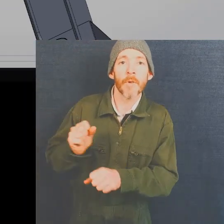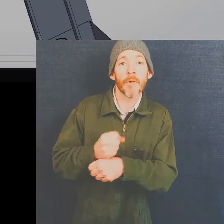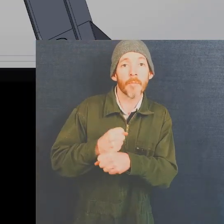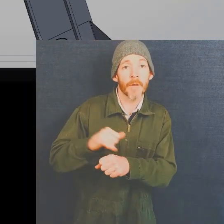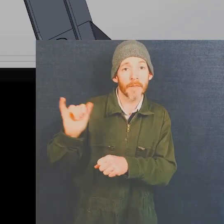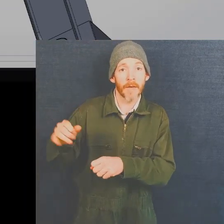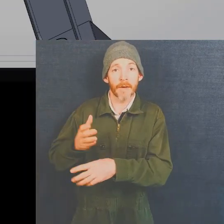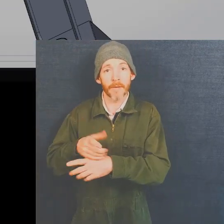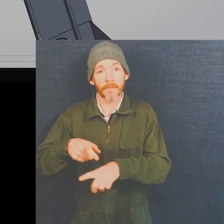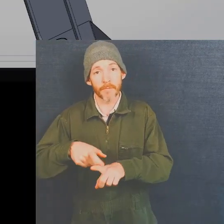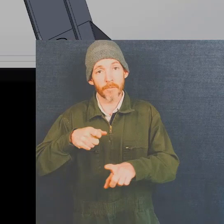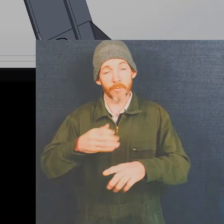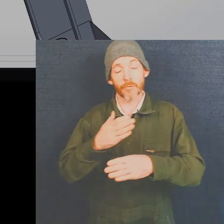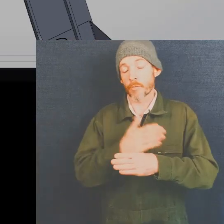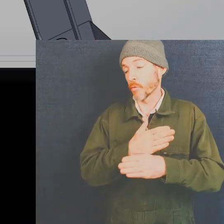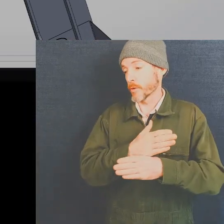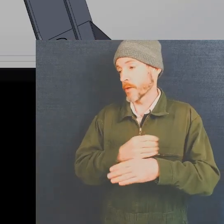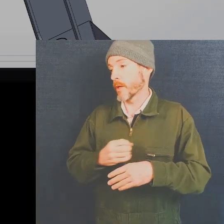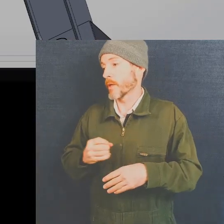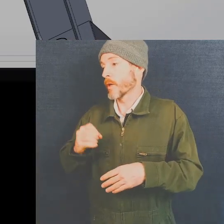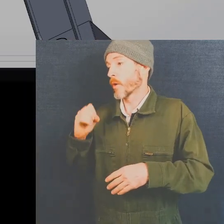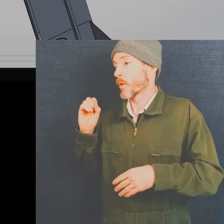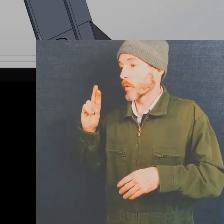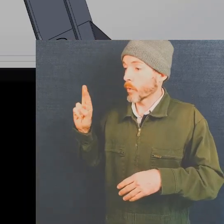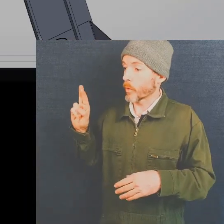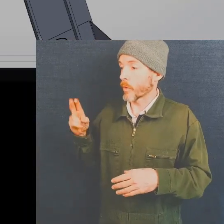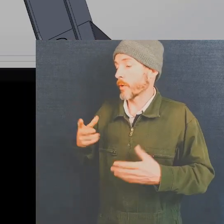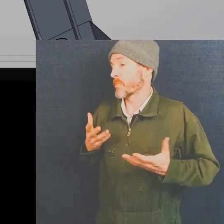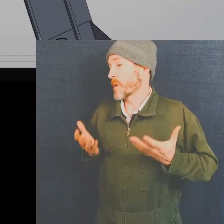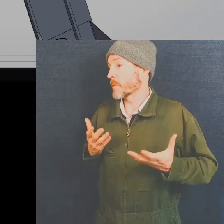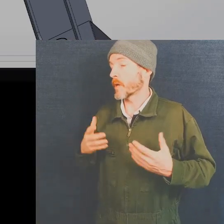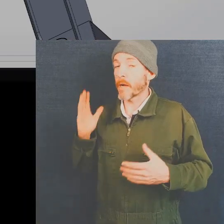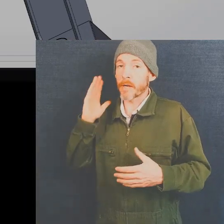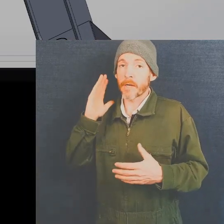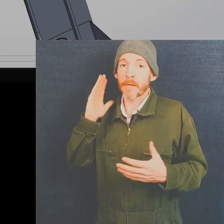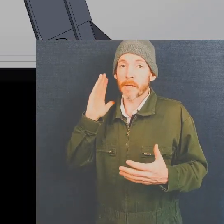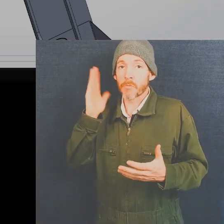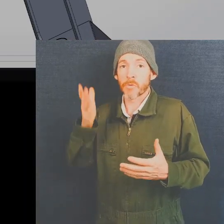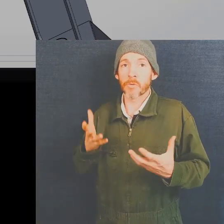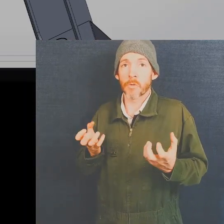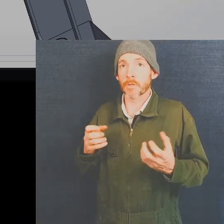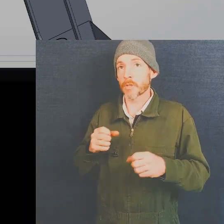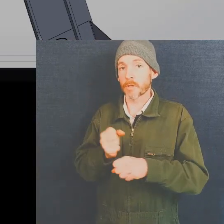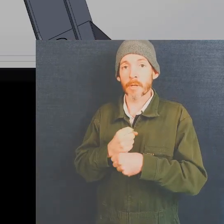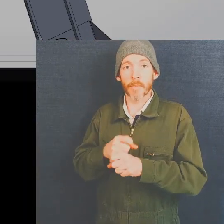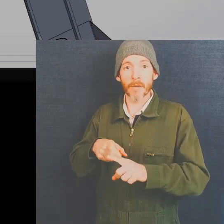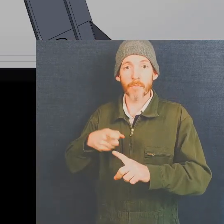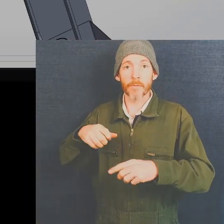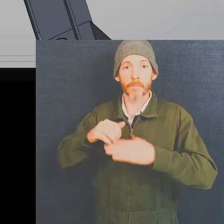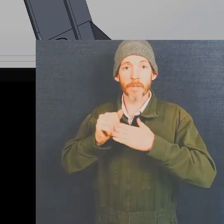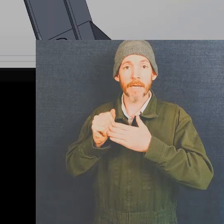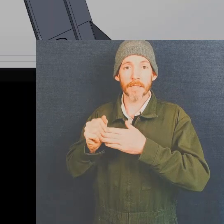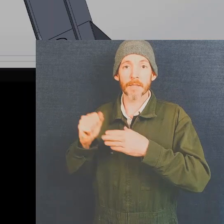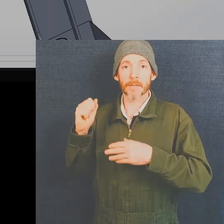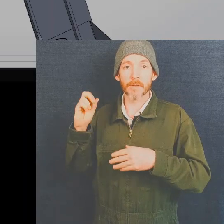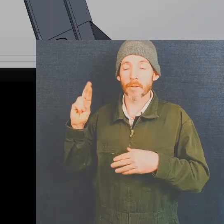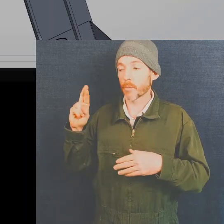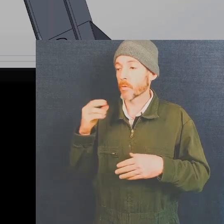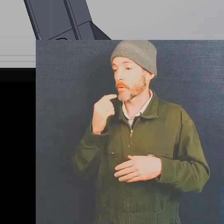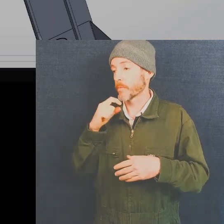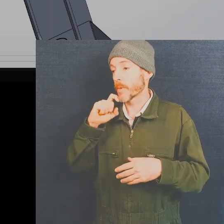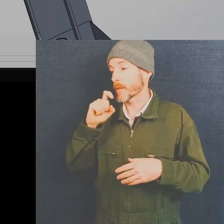Um, make that from wood, or maybe I will want to like make it from